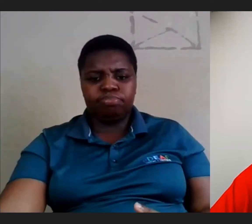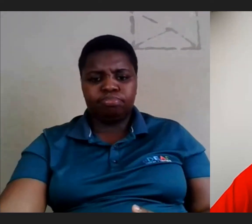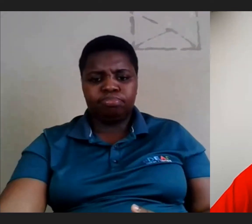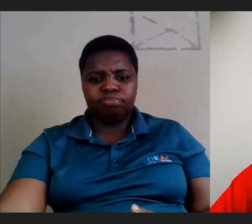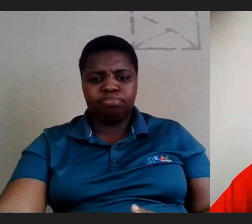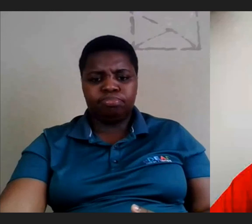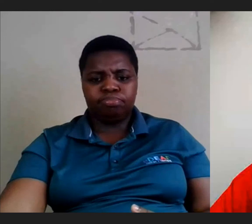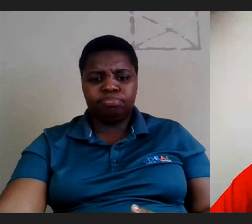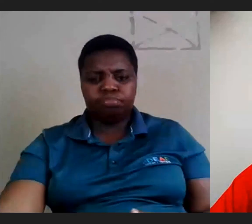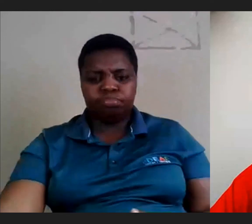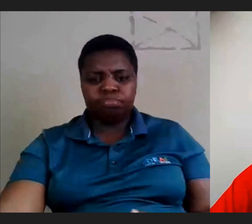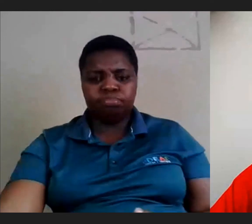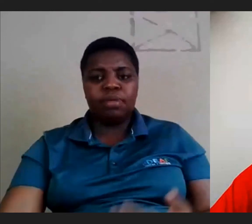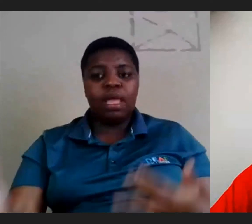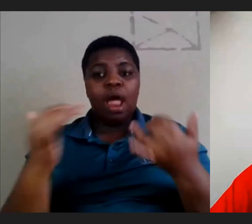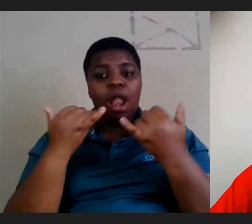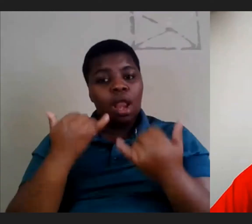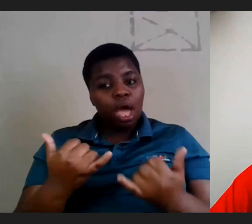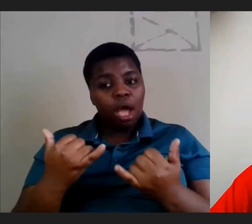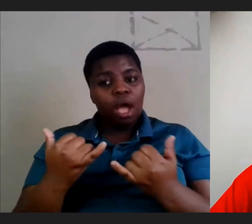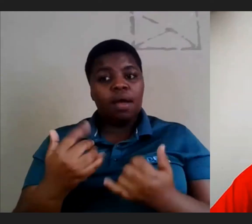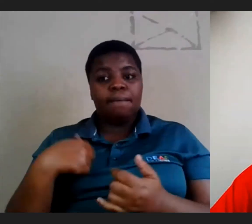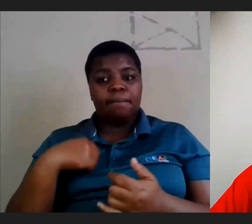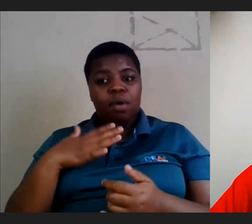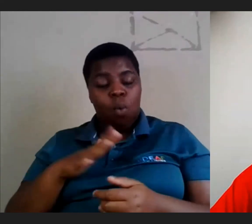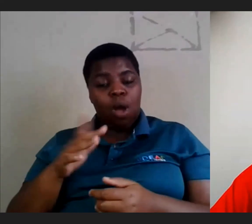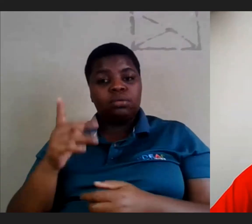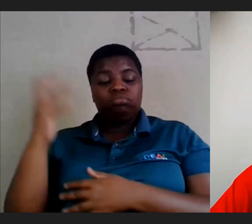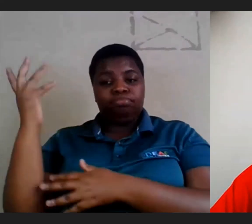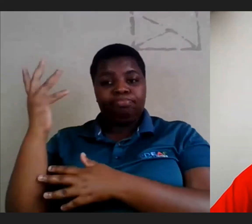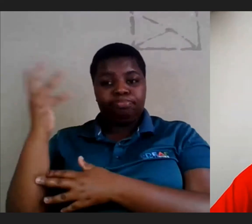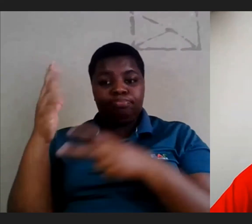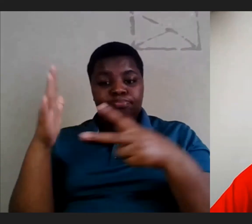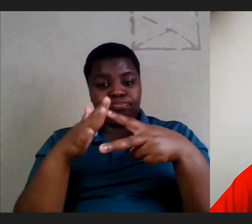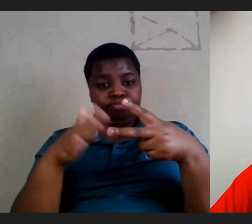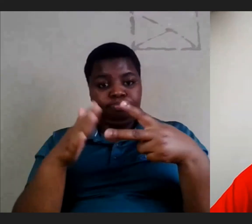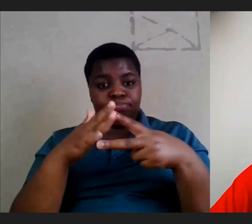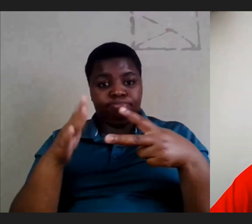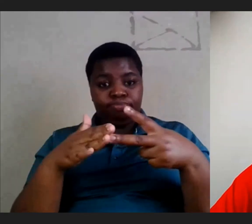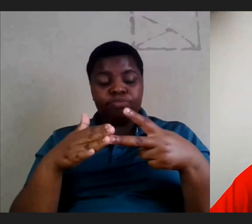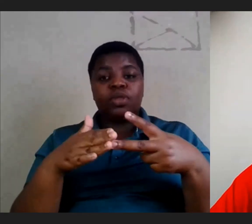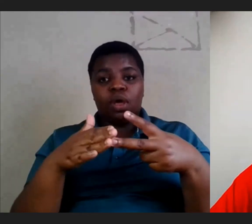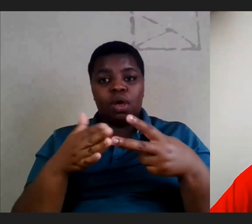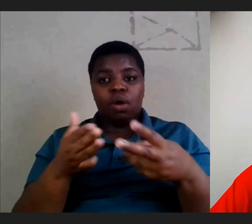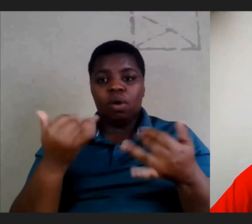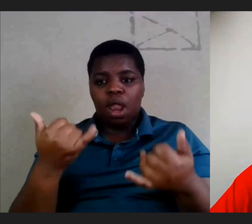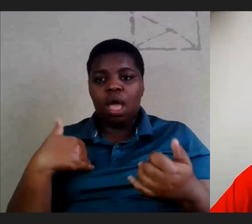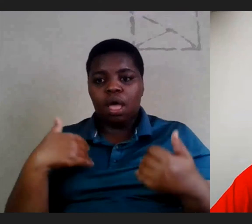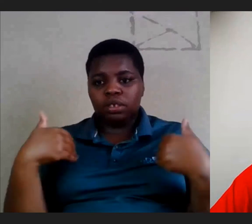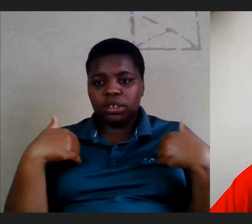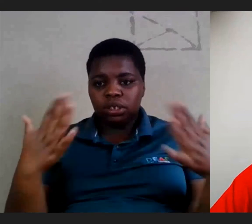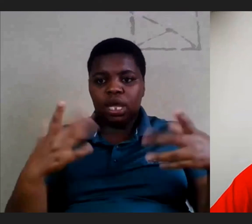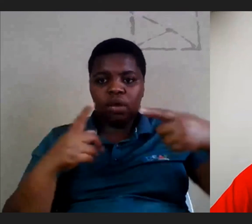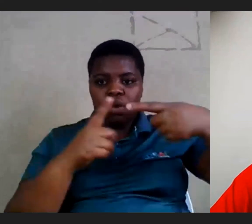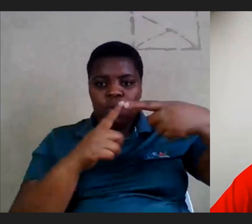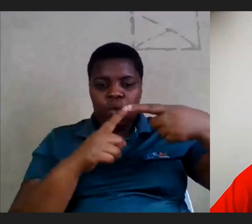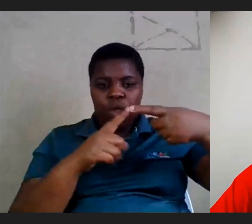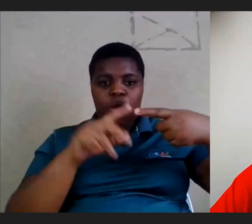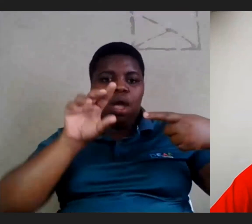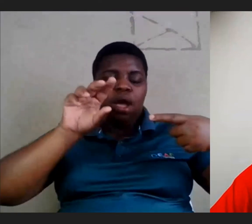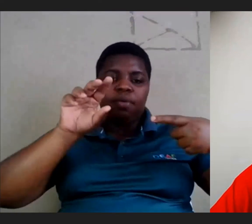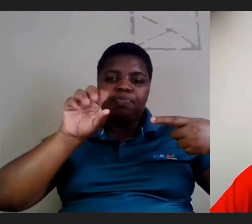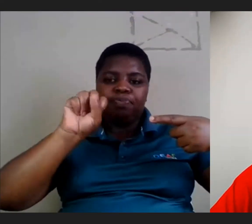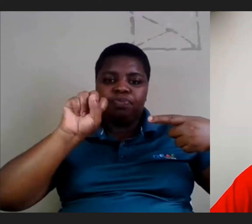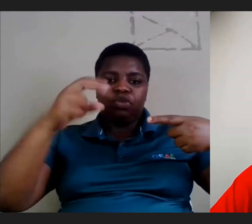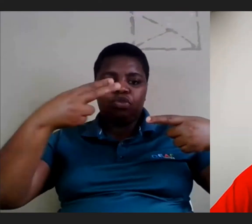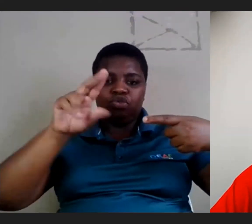like to present these speakers to you. I guess we'll start with Jacqueline Kashula from